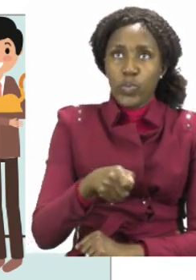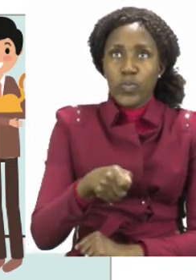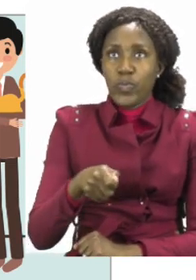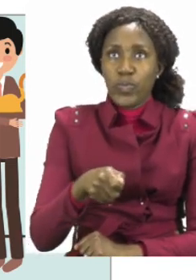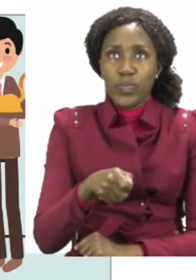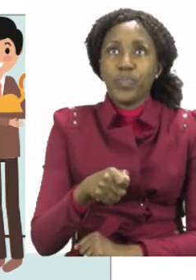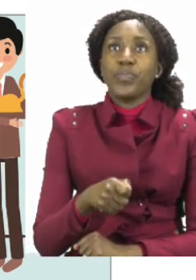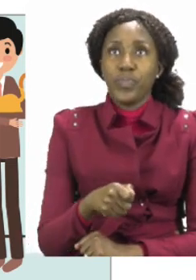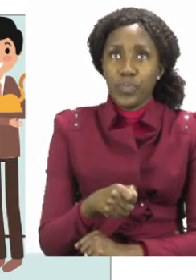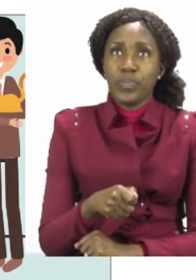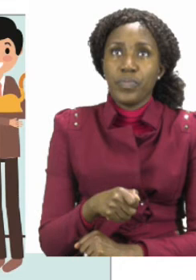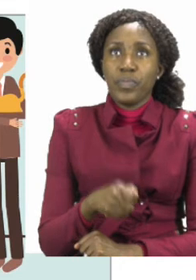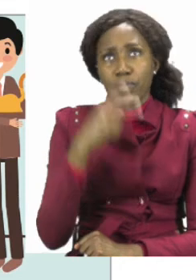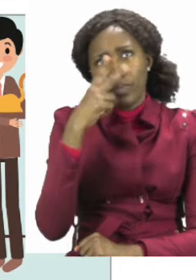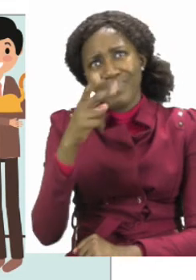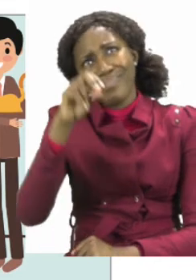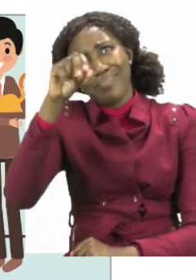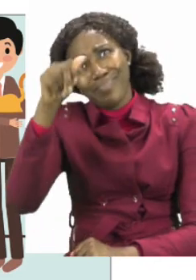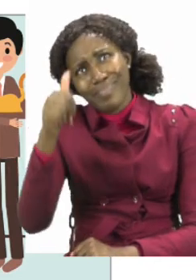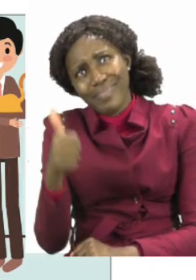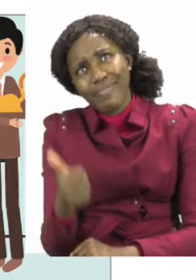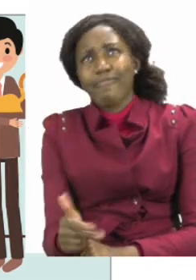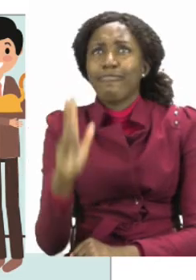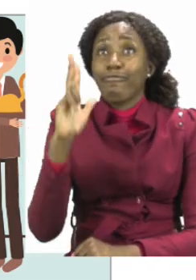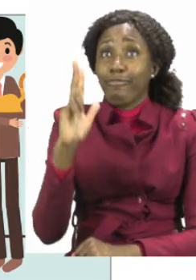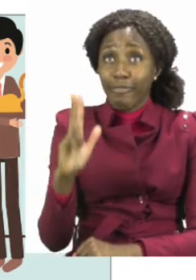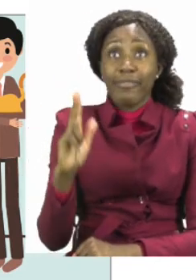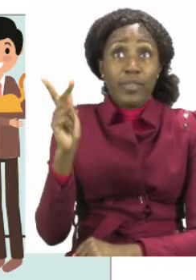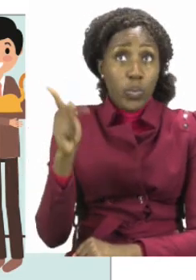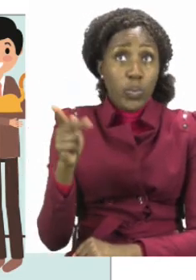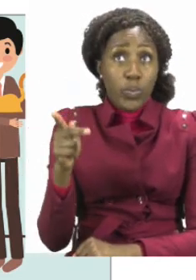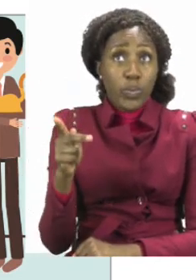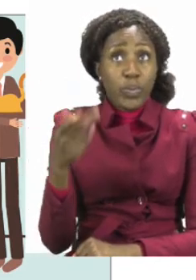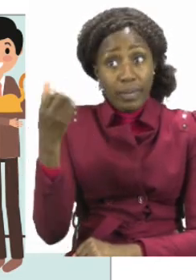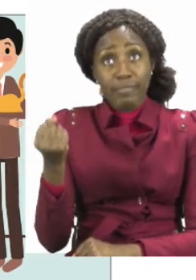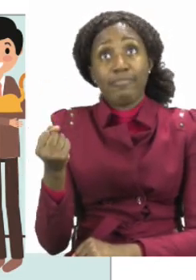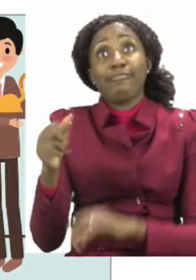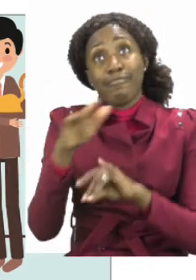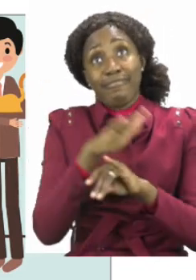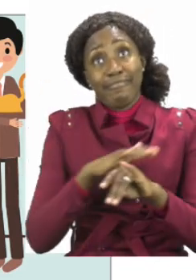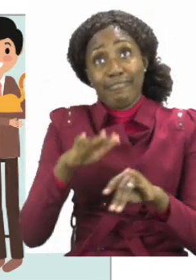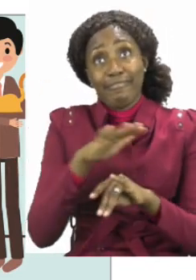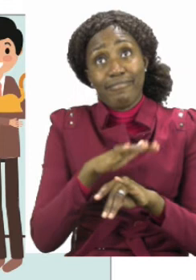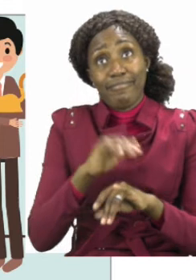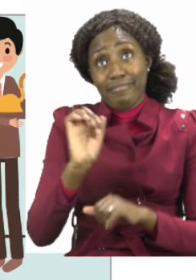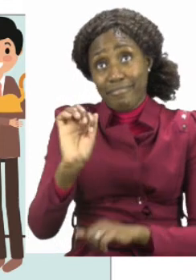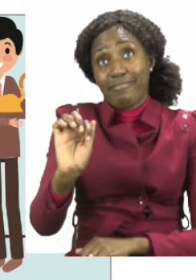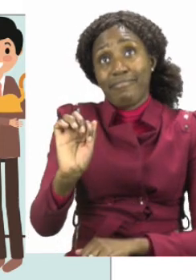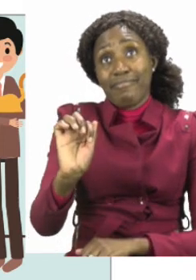will see there are other people as well, each with his or